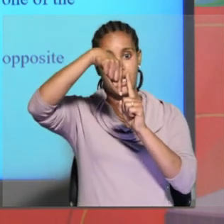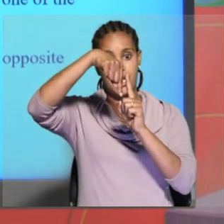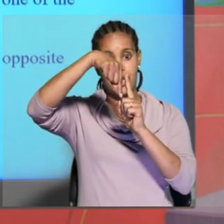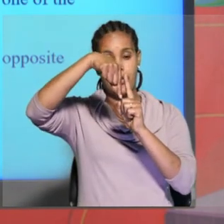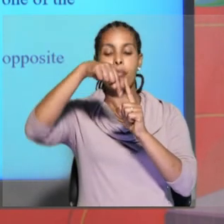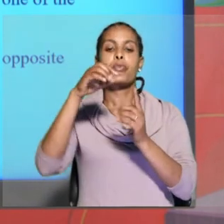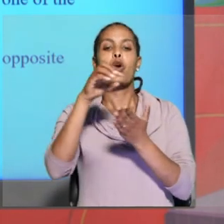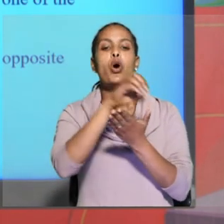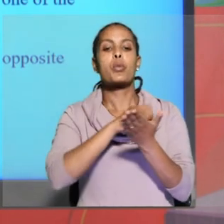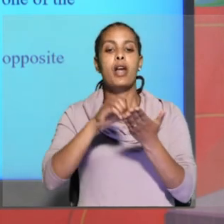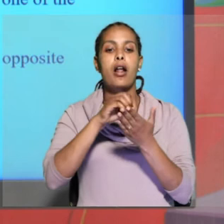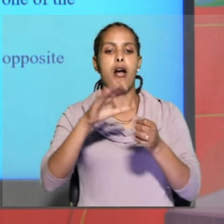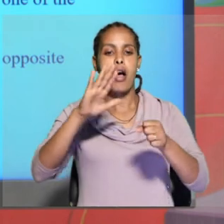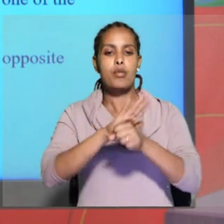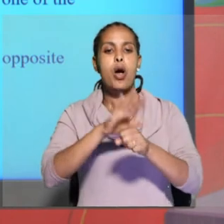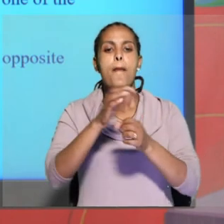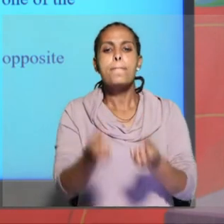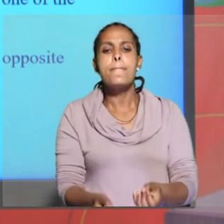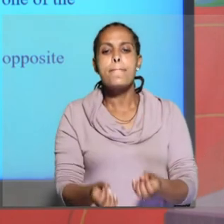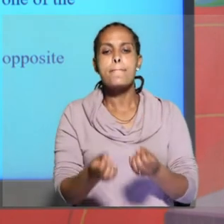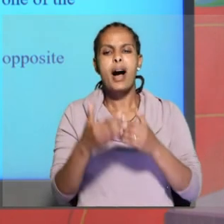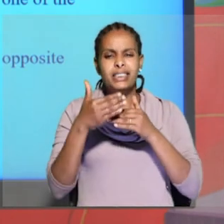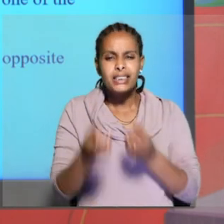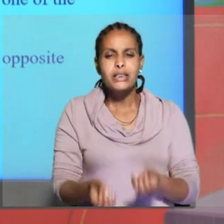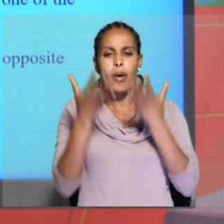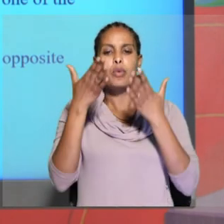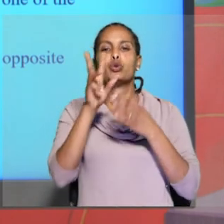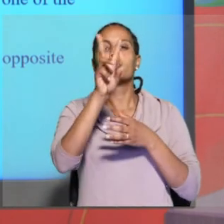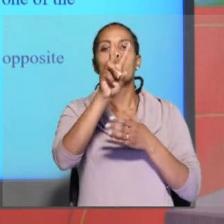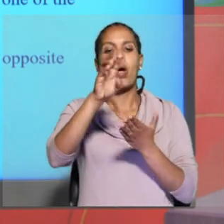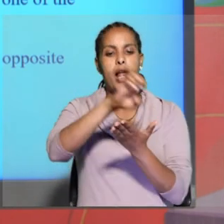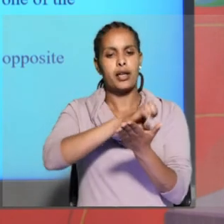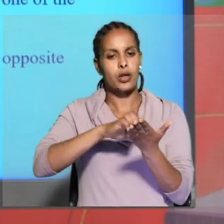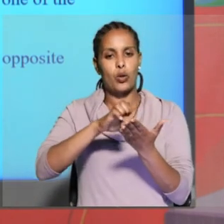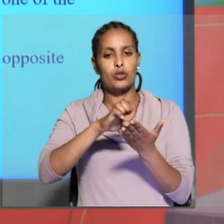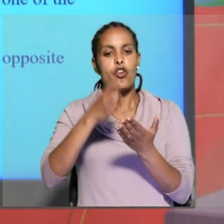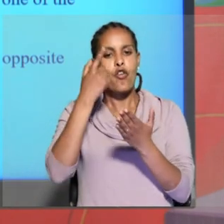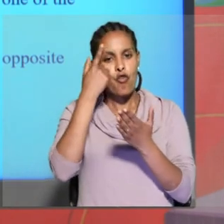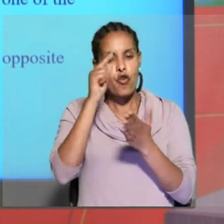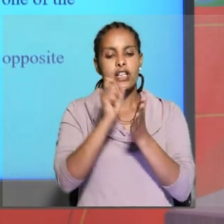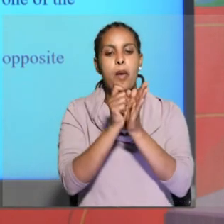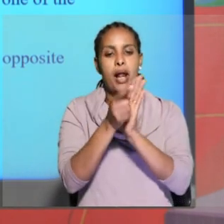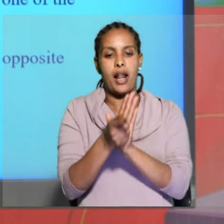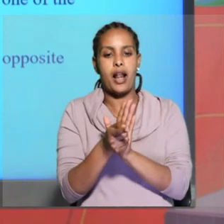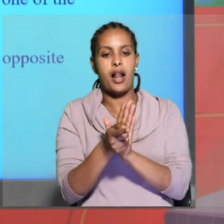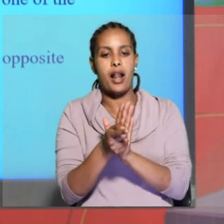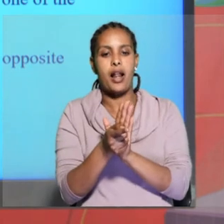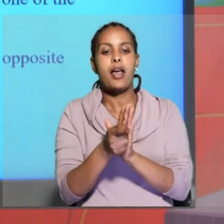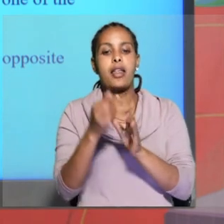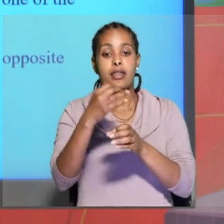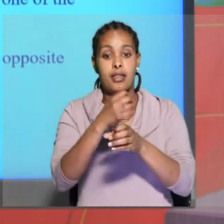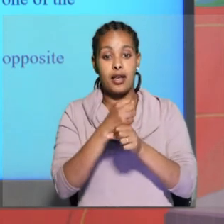An orbital can accommodate a maximum of 2 electrons. For example,